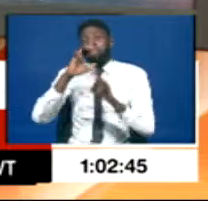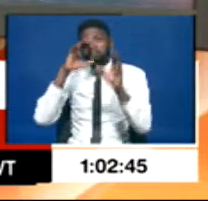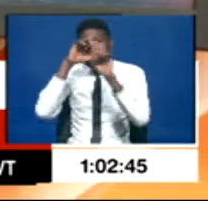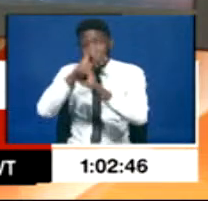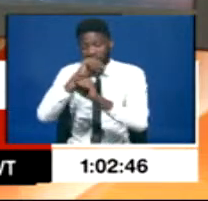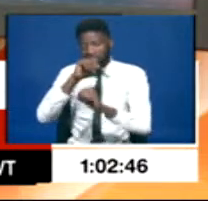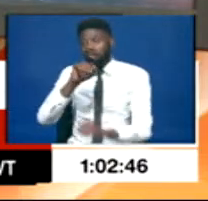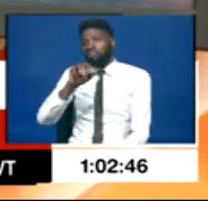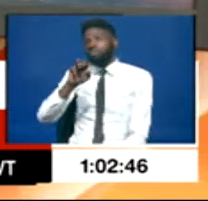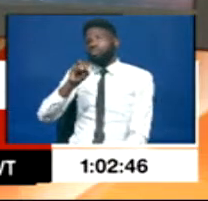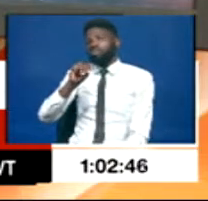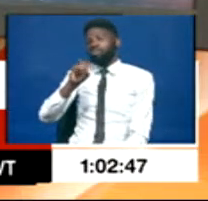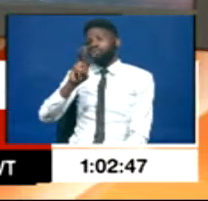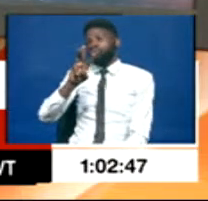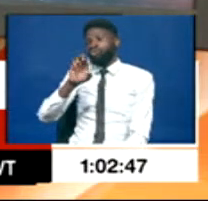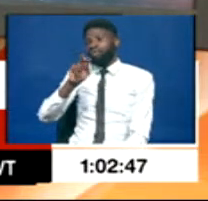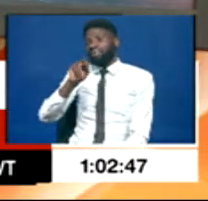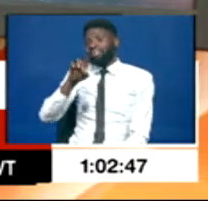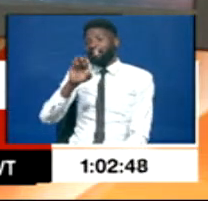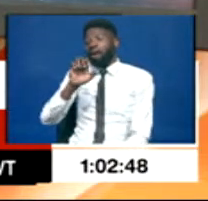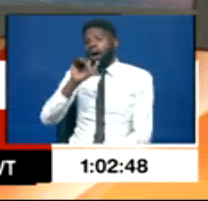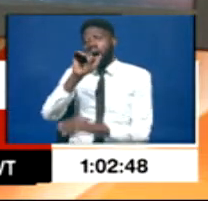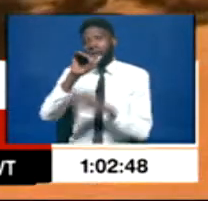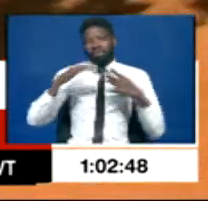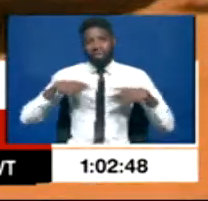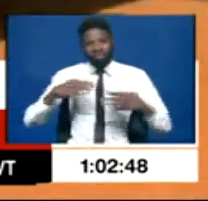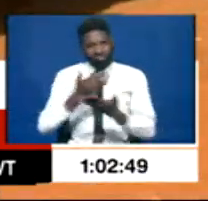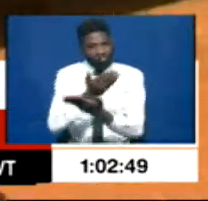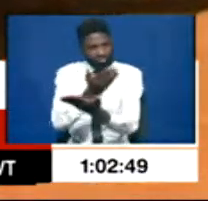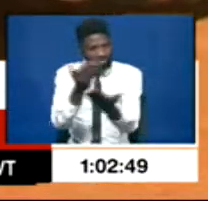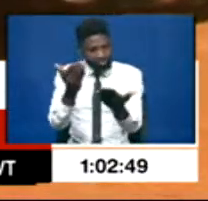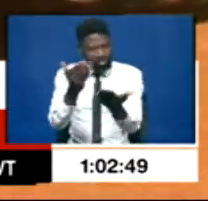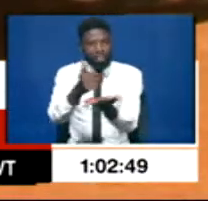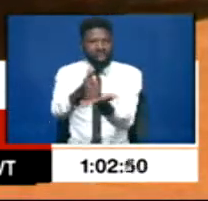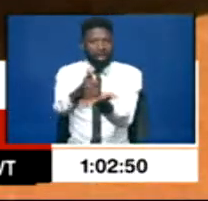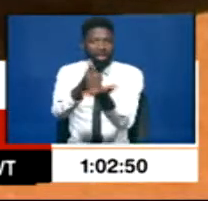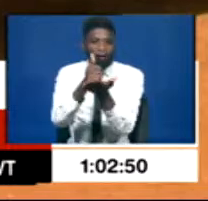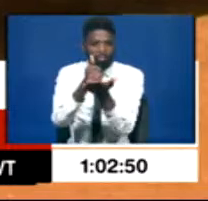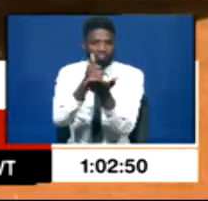to her aid. This and more, the county's roundup.